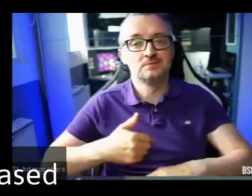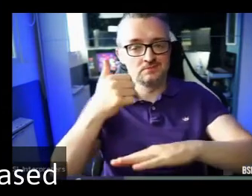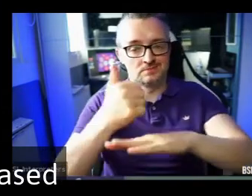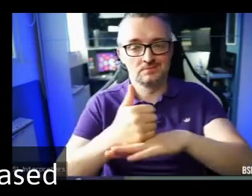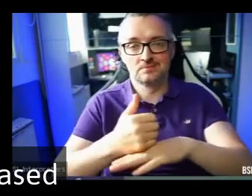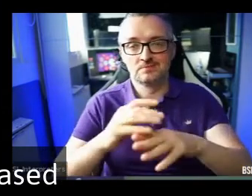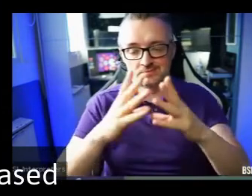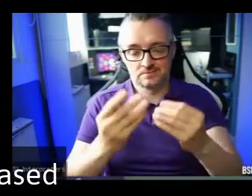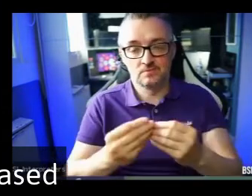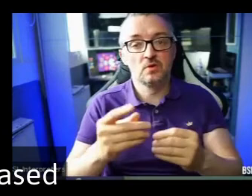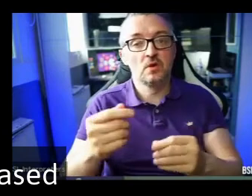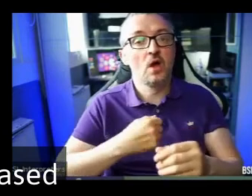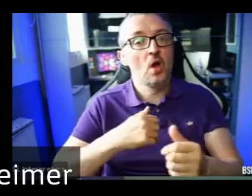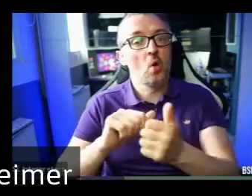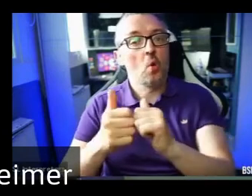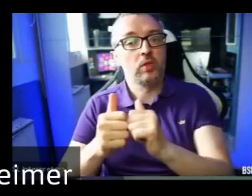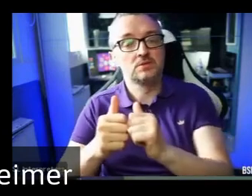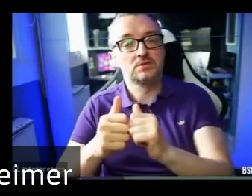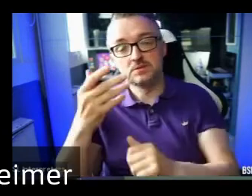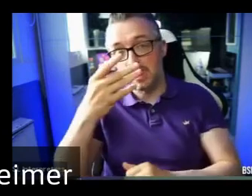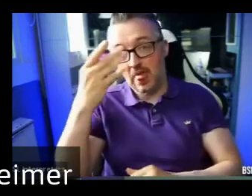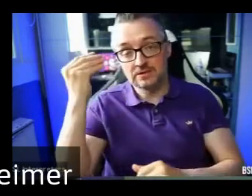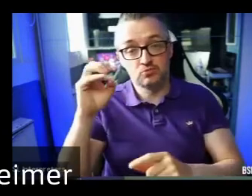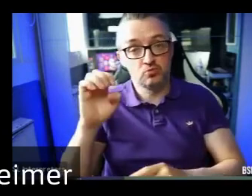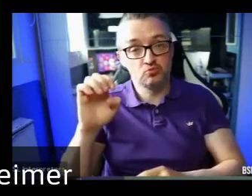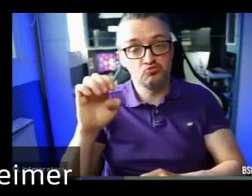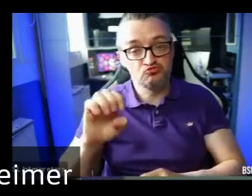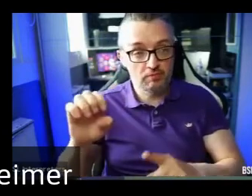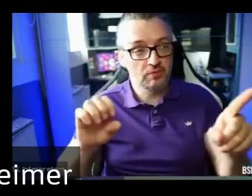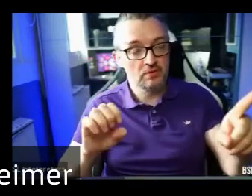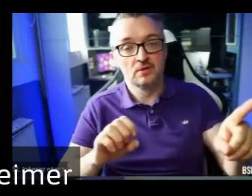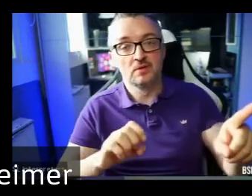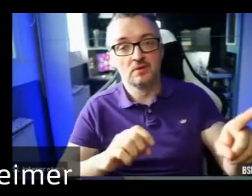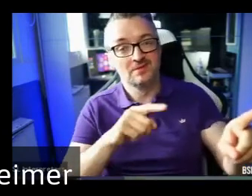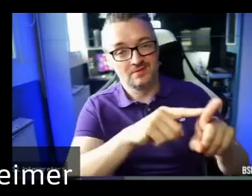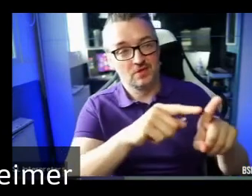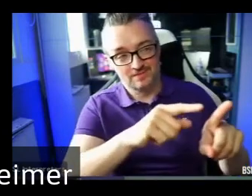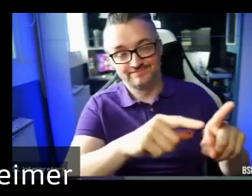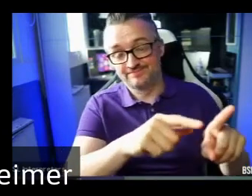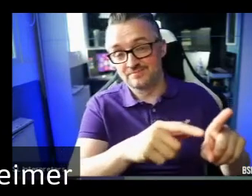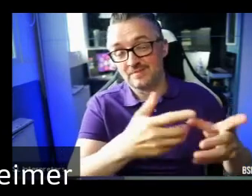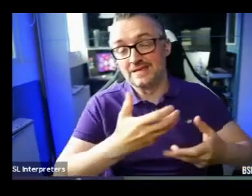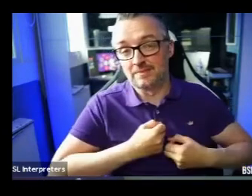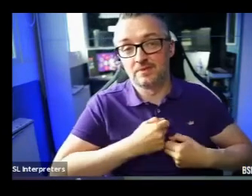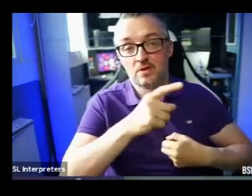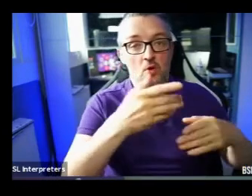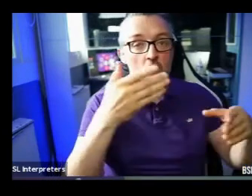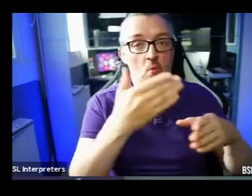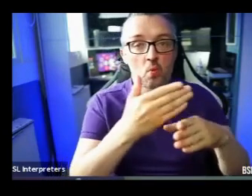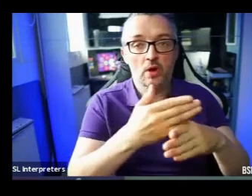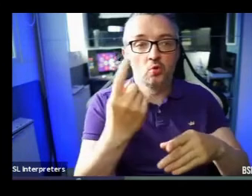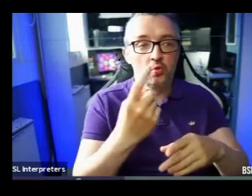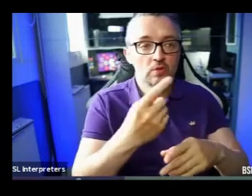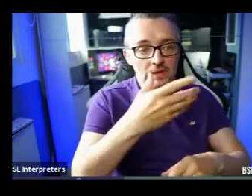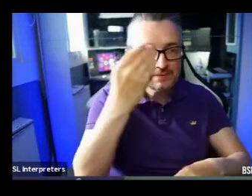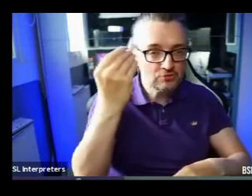rights-based approach was put front and centre. And I think our colleagues at Alzheimer Europe would graciously accept that so much of their work